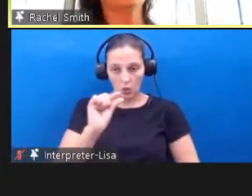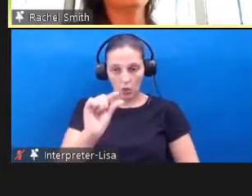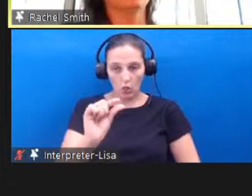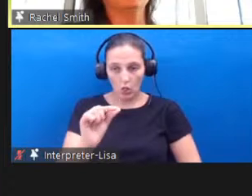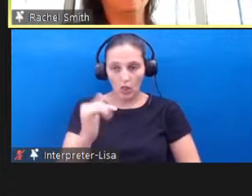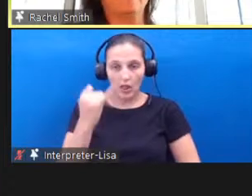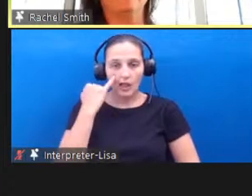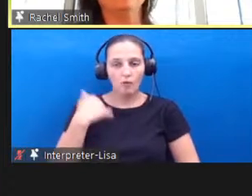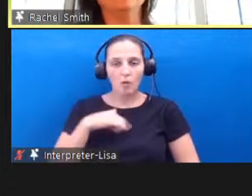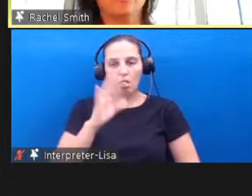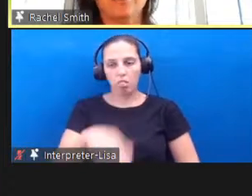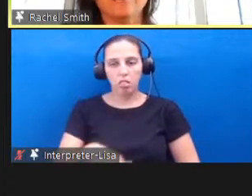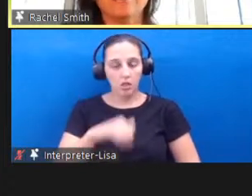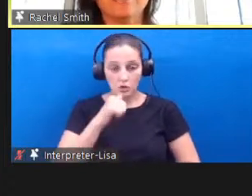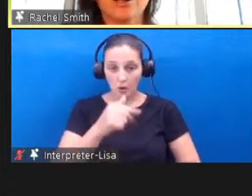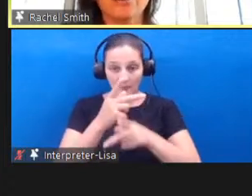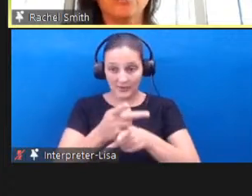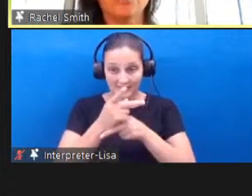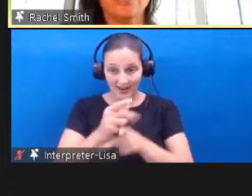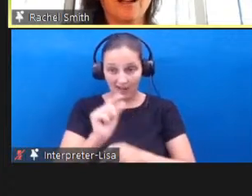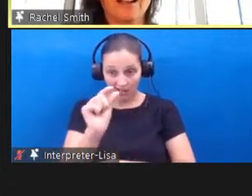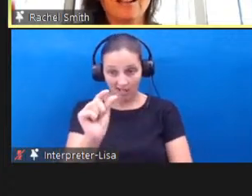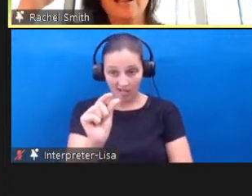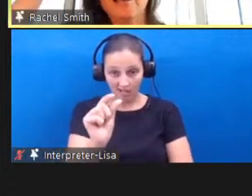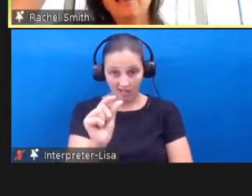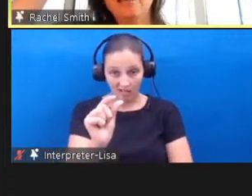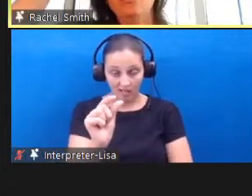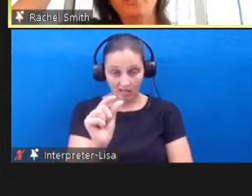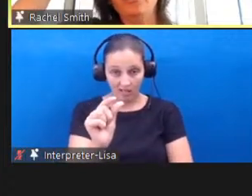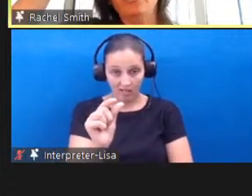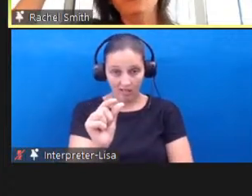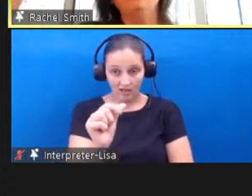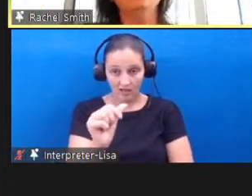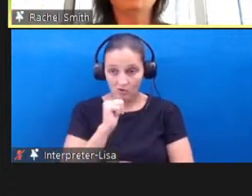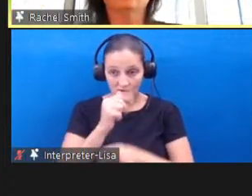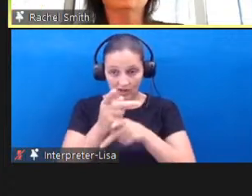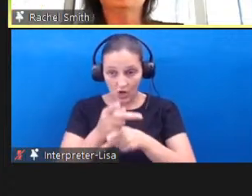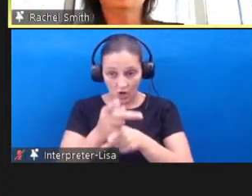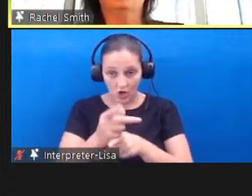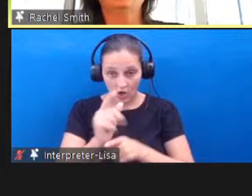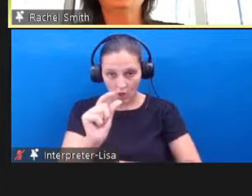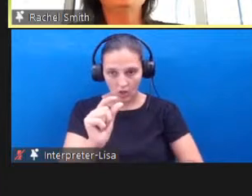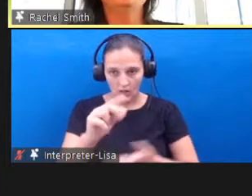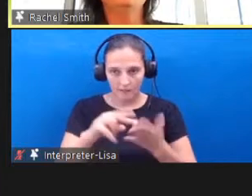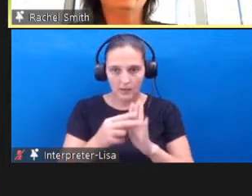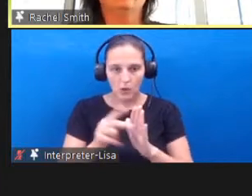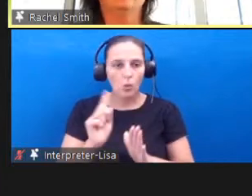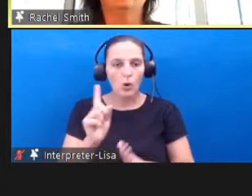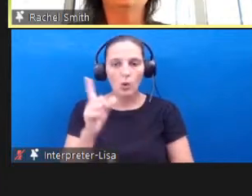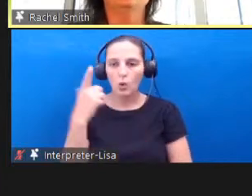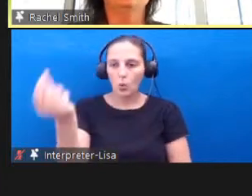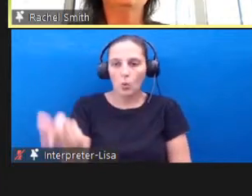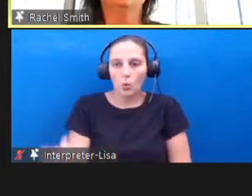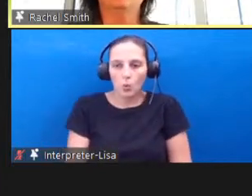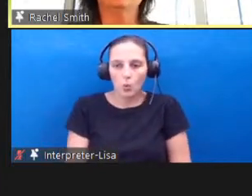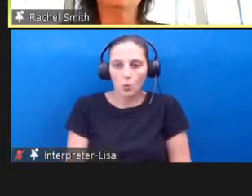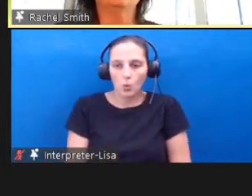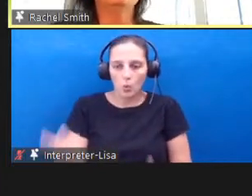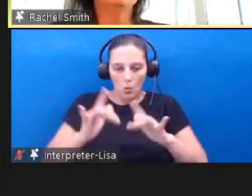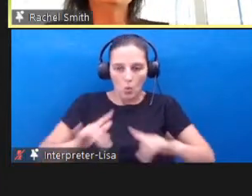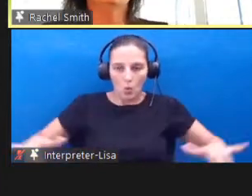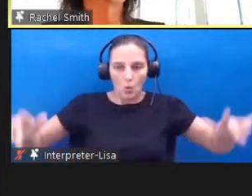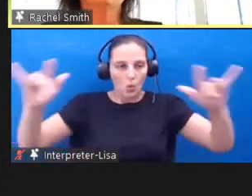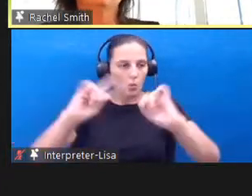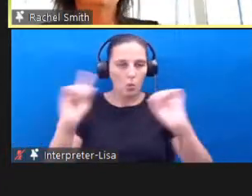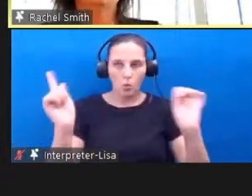pixel, protect our planet, this is us, this tiny little dot, then we have nowhere else to go. There is no one out there to save us. And